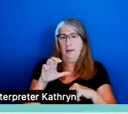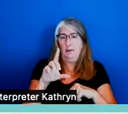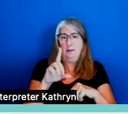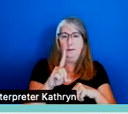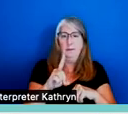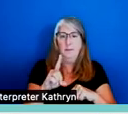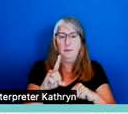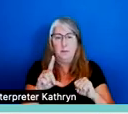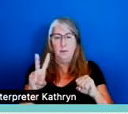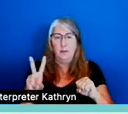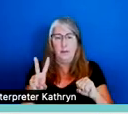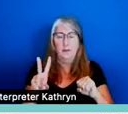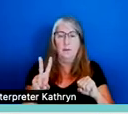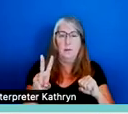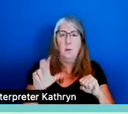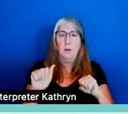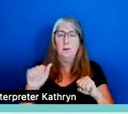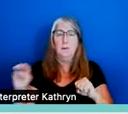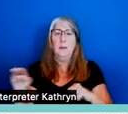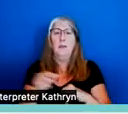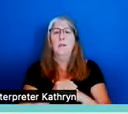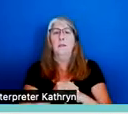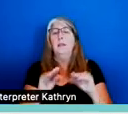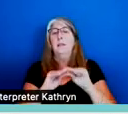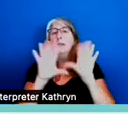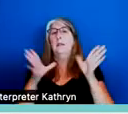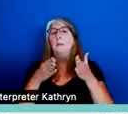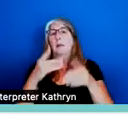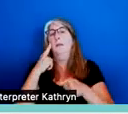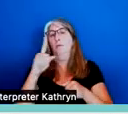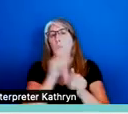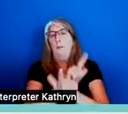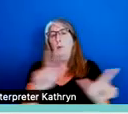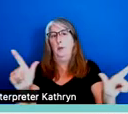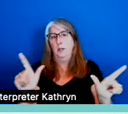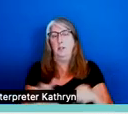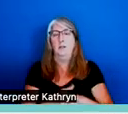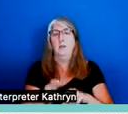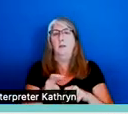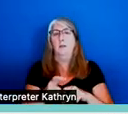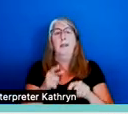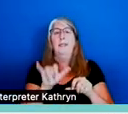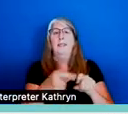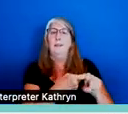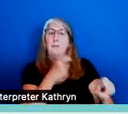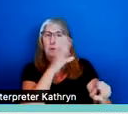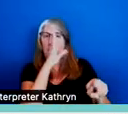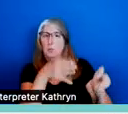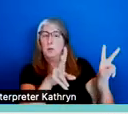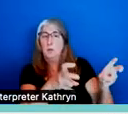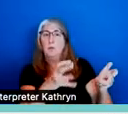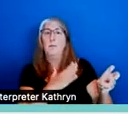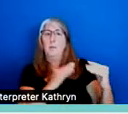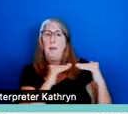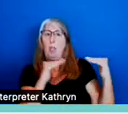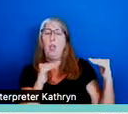cultivating joy is a clear path towards liberation, coming from a direct quote from my colleague, Patty